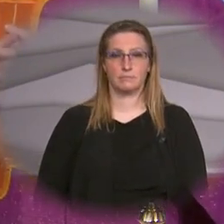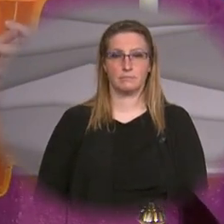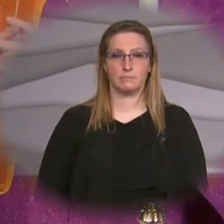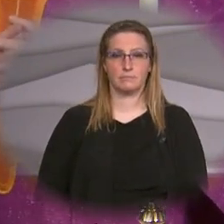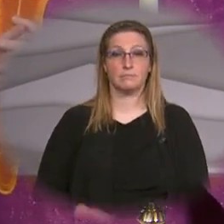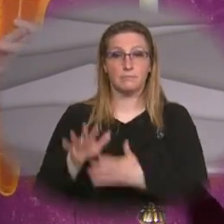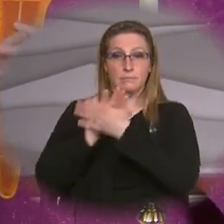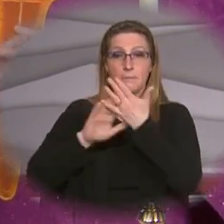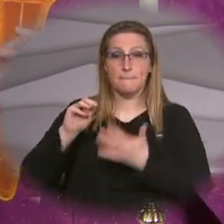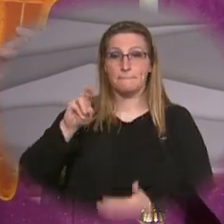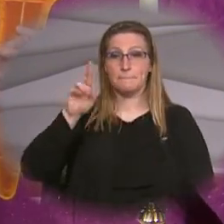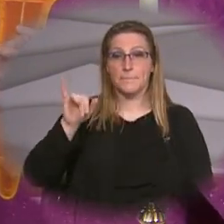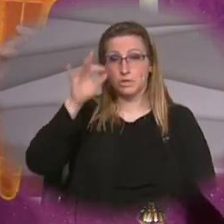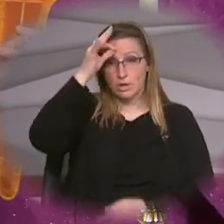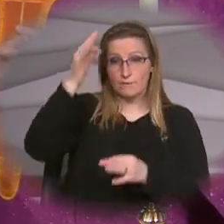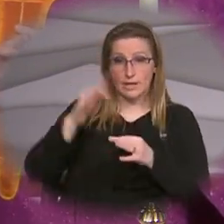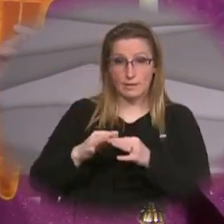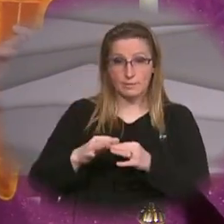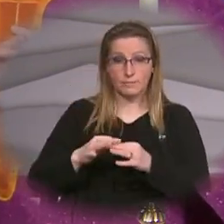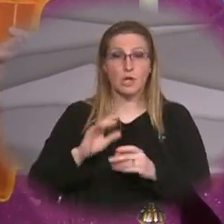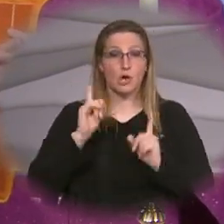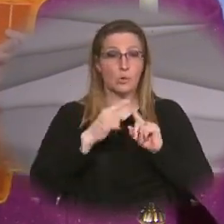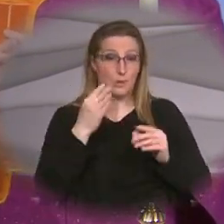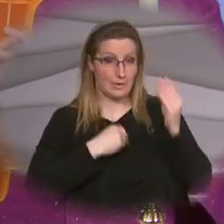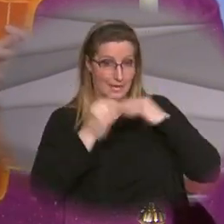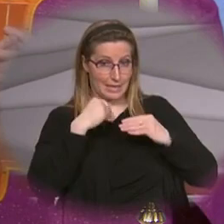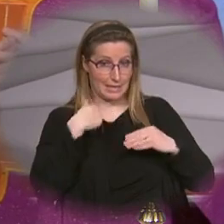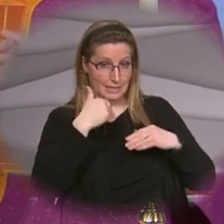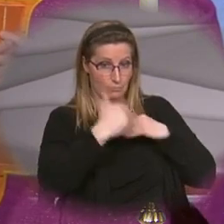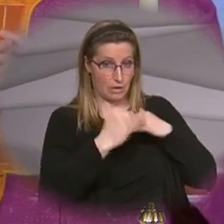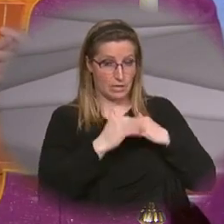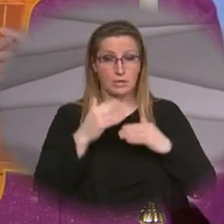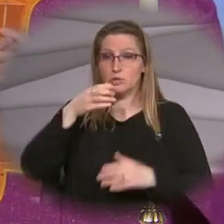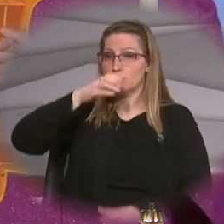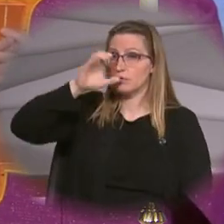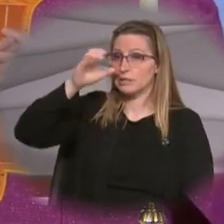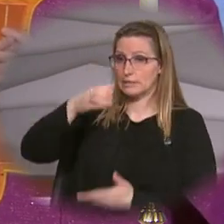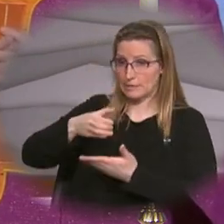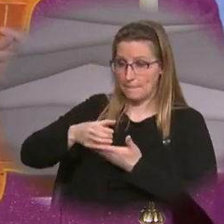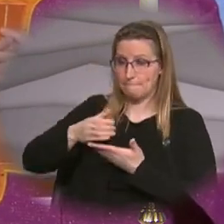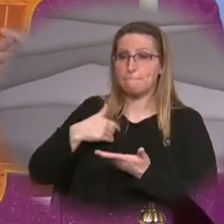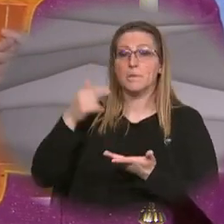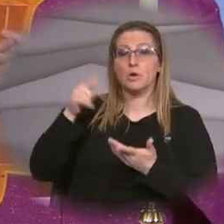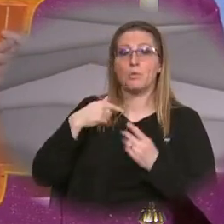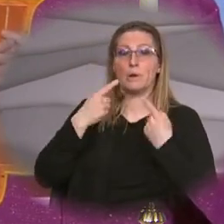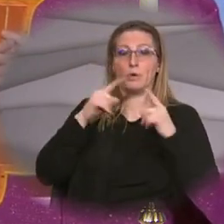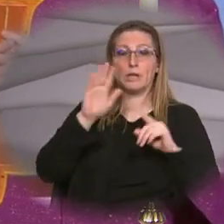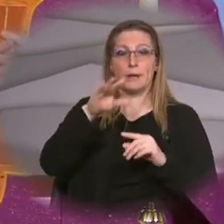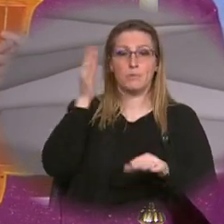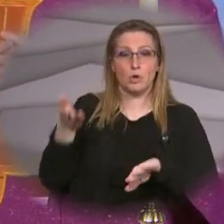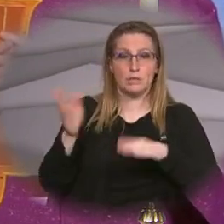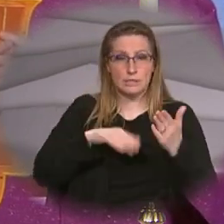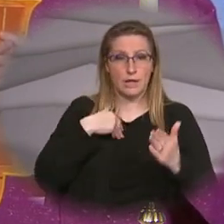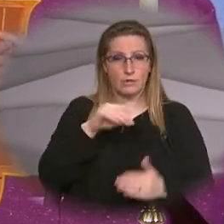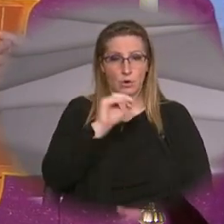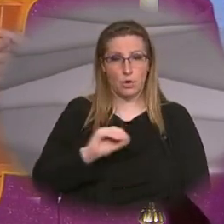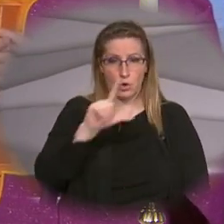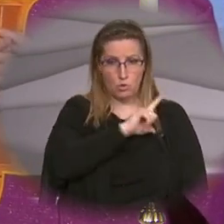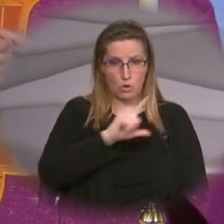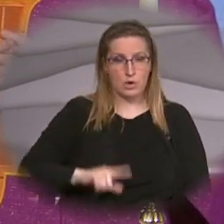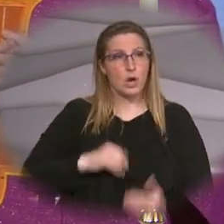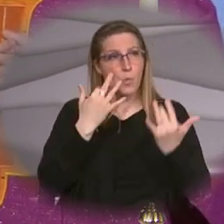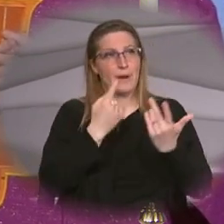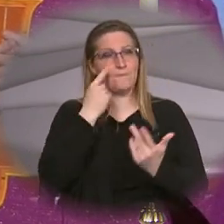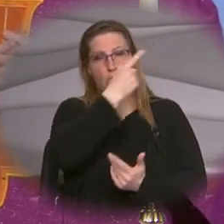The mystery of faith. When we eat this bread, and drink this cup, we proclaim your death, O Lord,